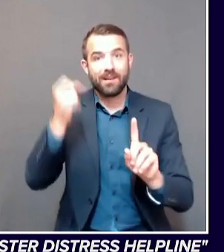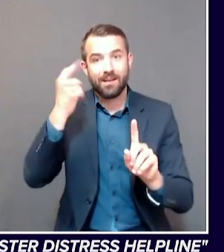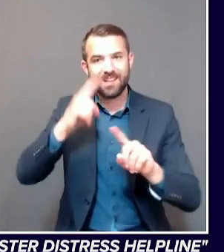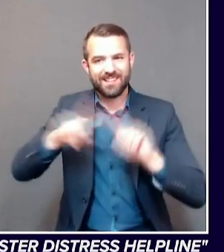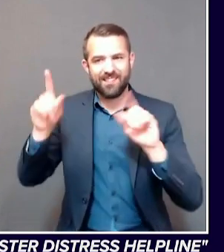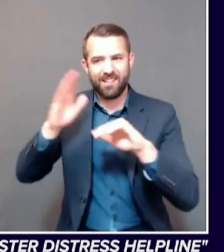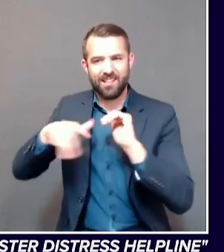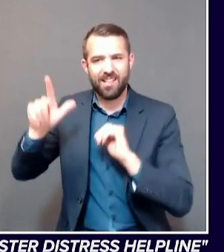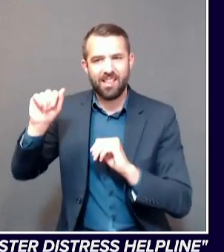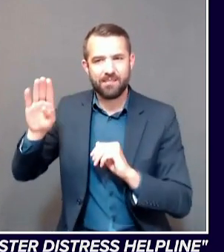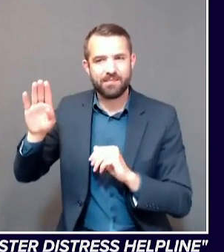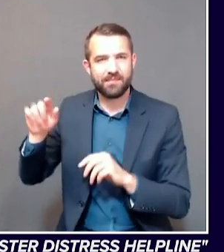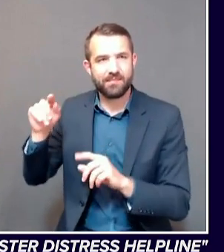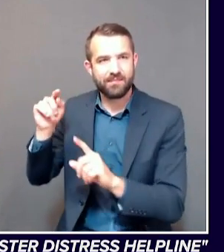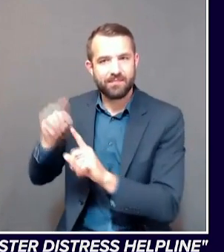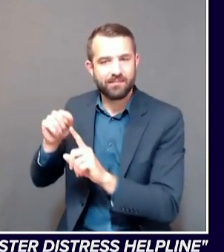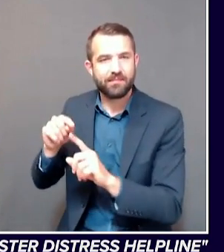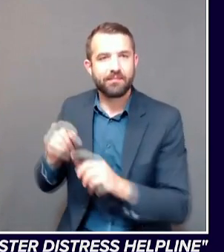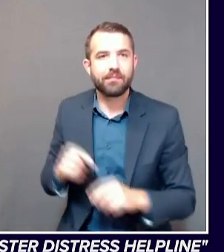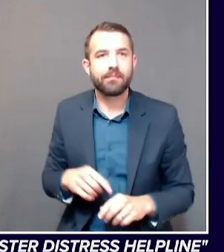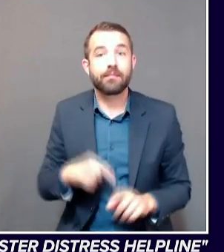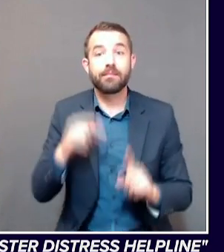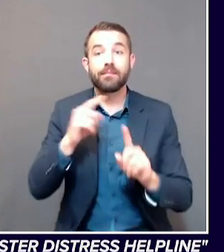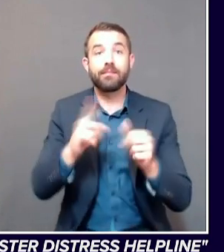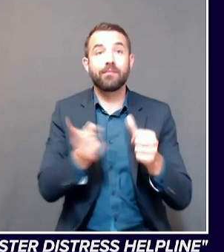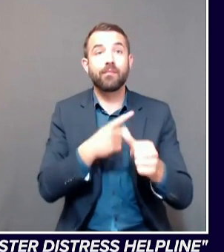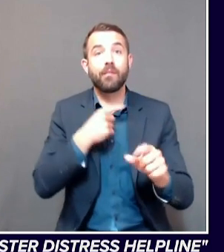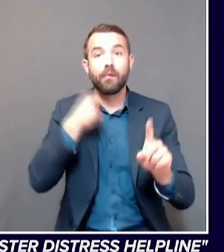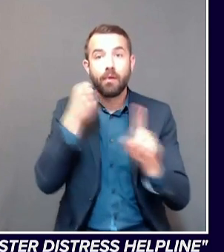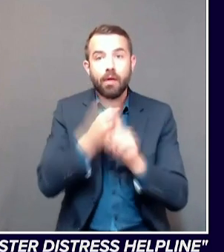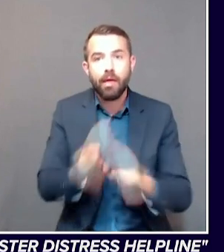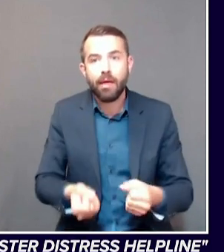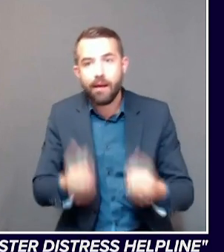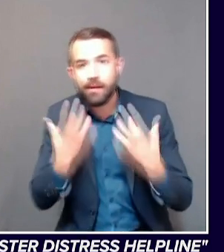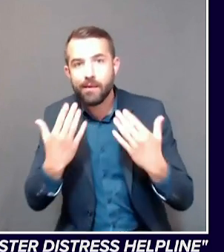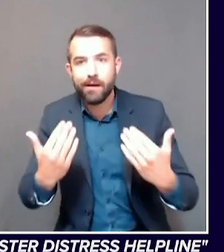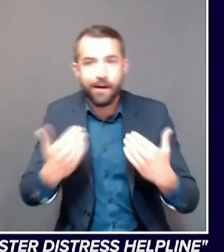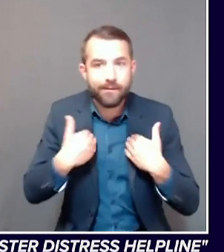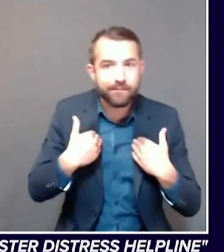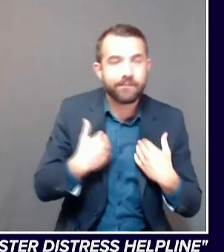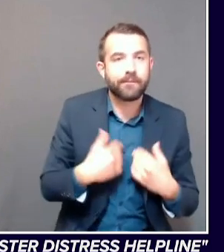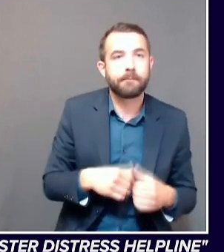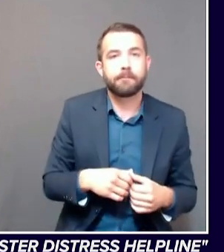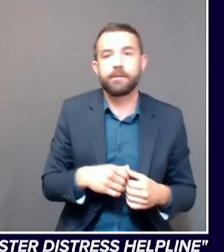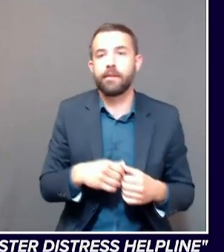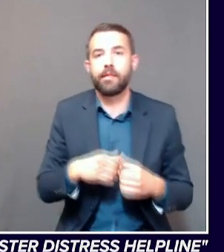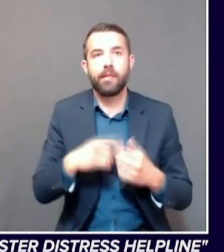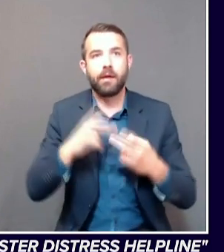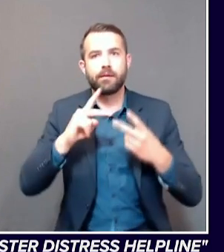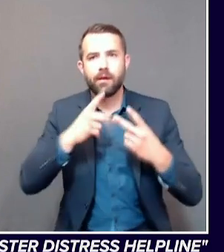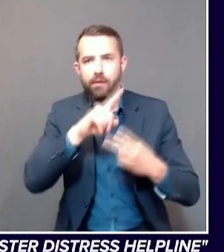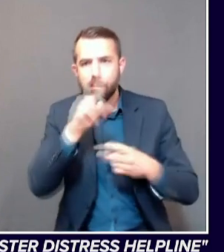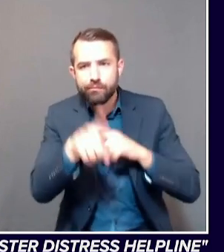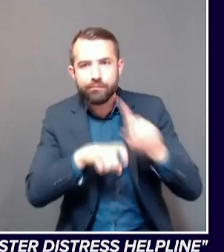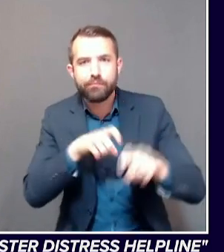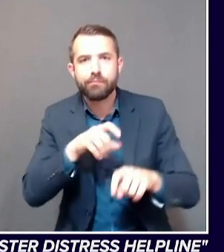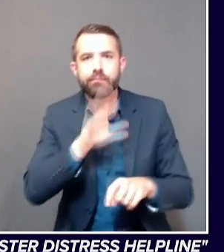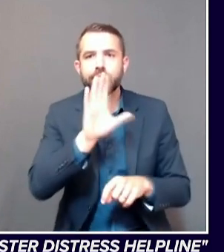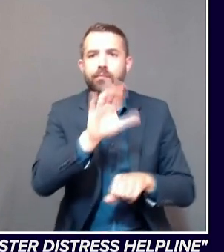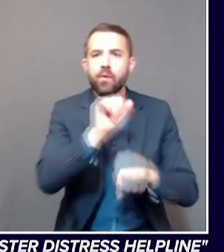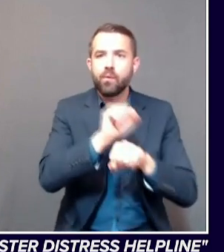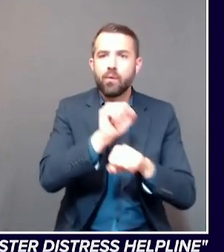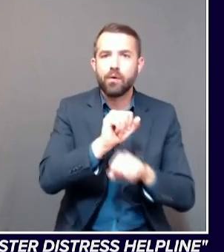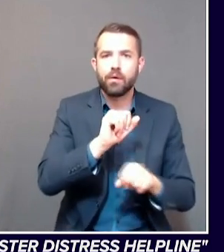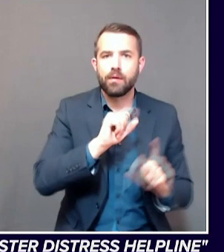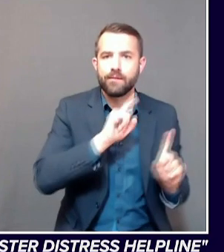for after how many folks have been affected, how many folks work there, is what their work schedules were. And then if